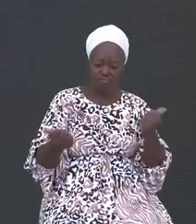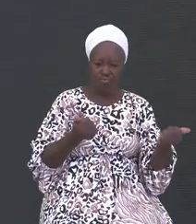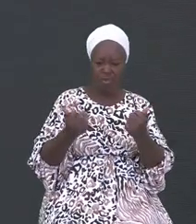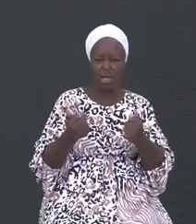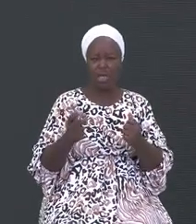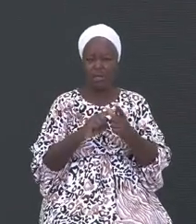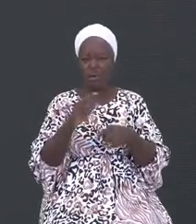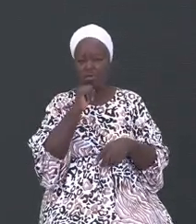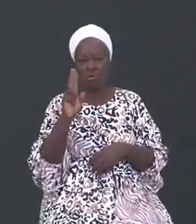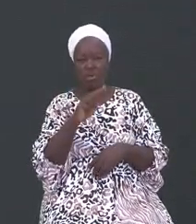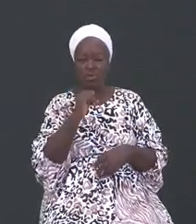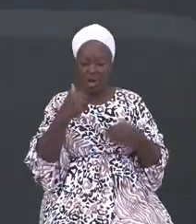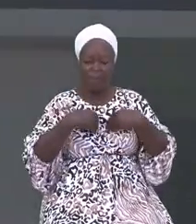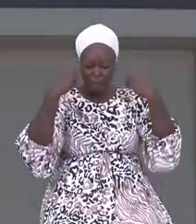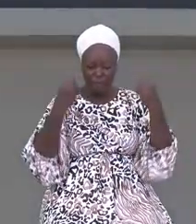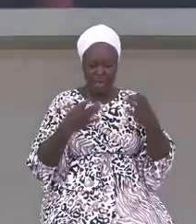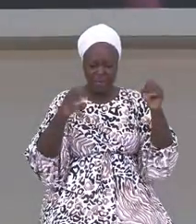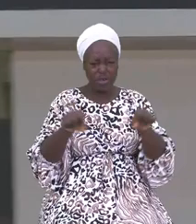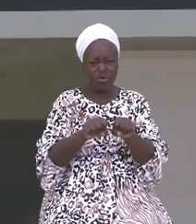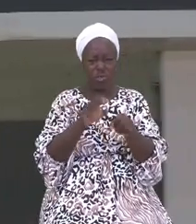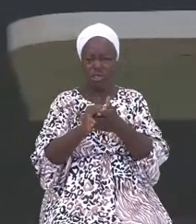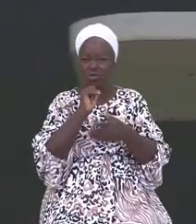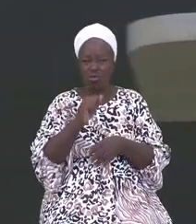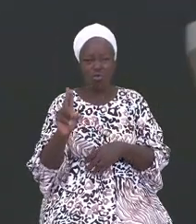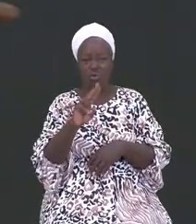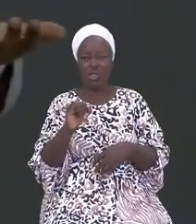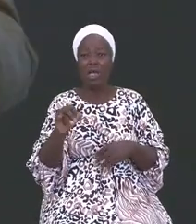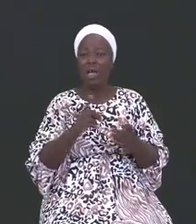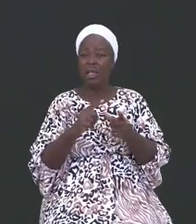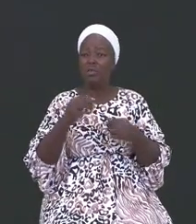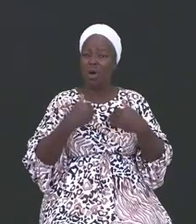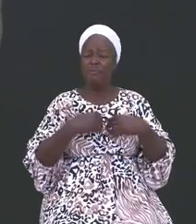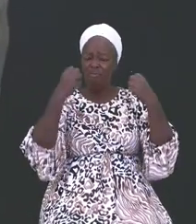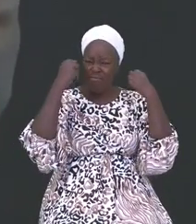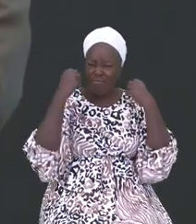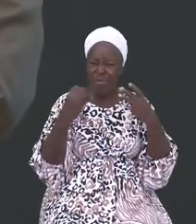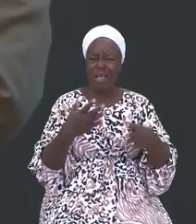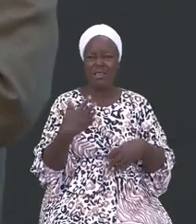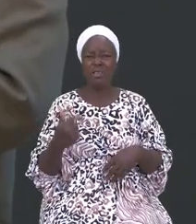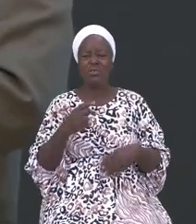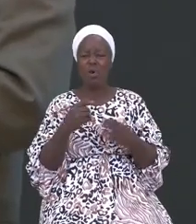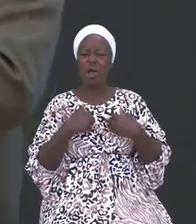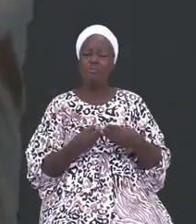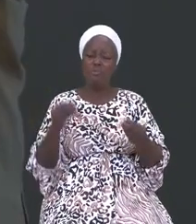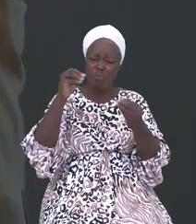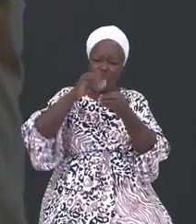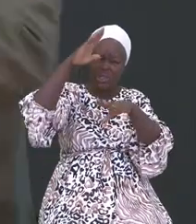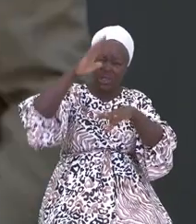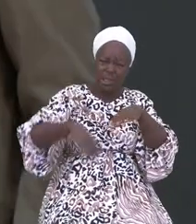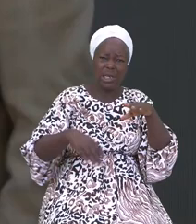have so many shoes you are not wearing, and you have many things you have beyond